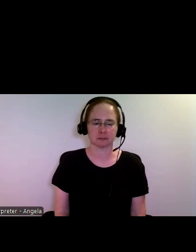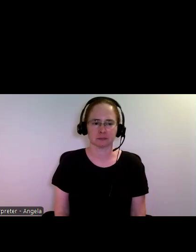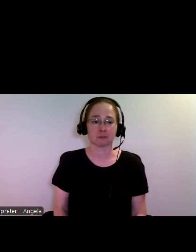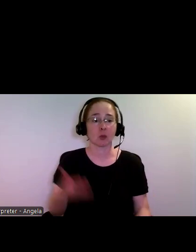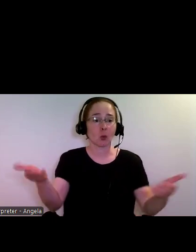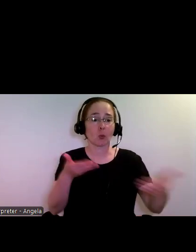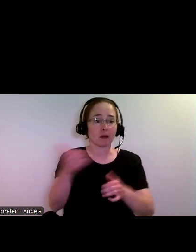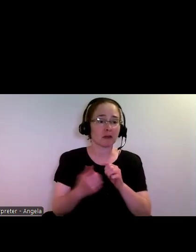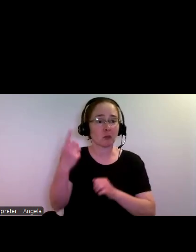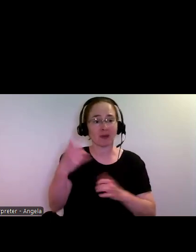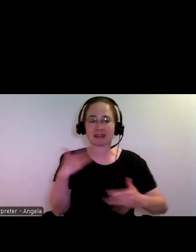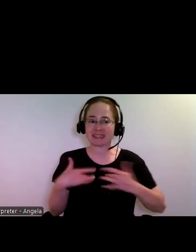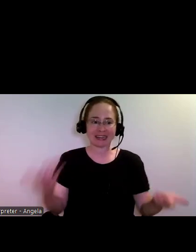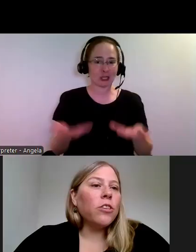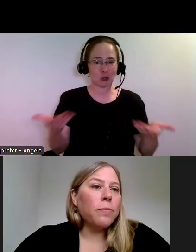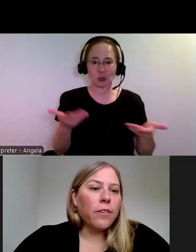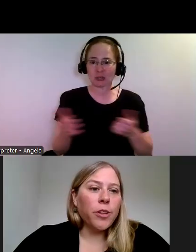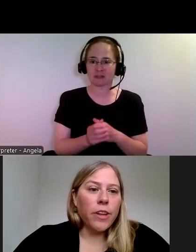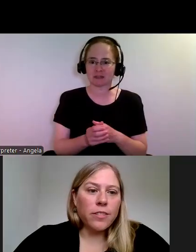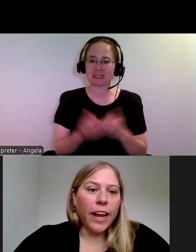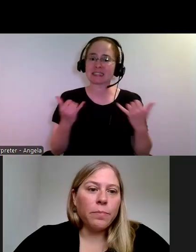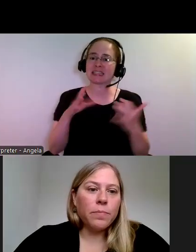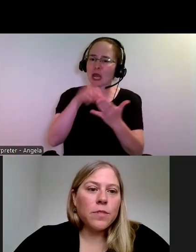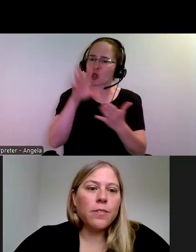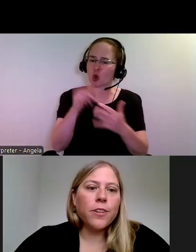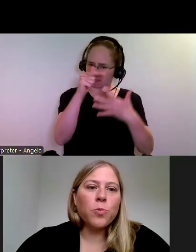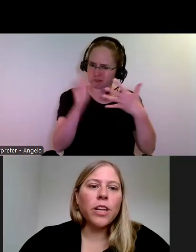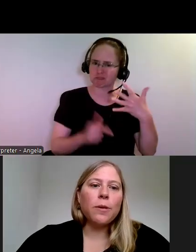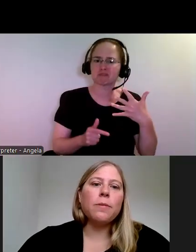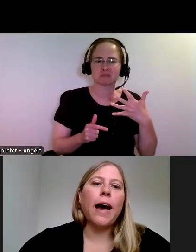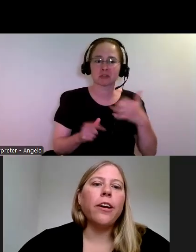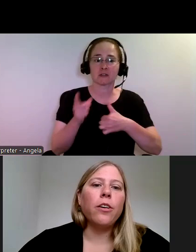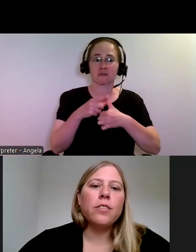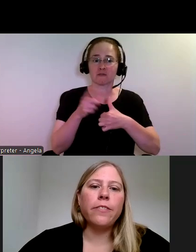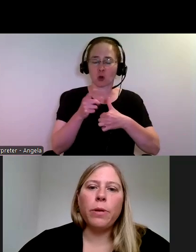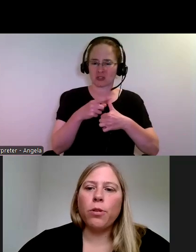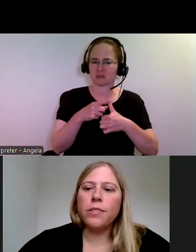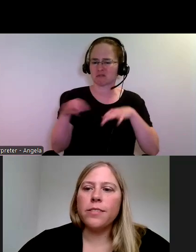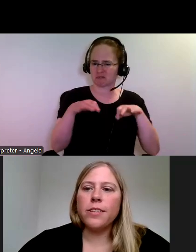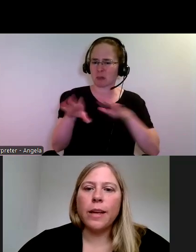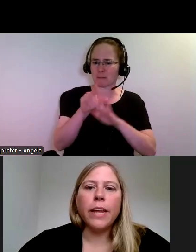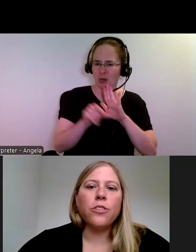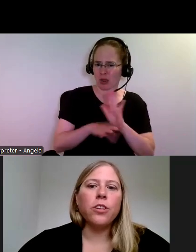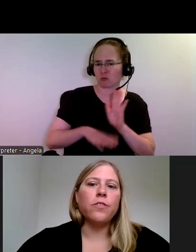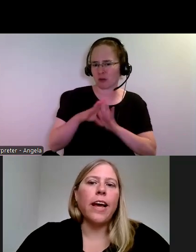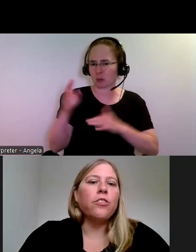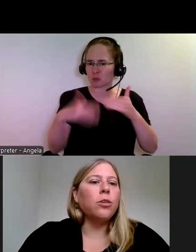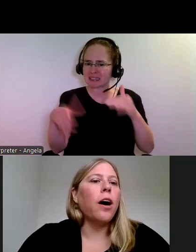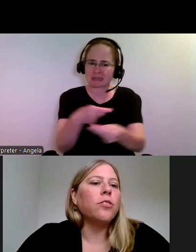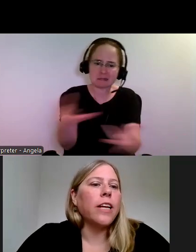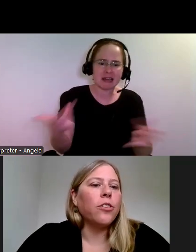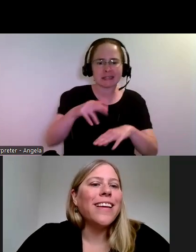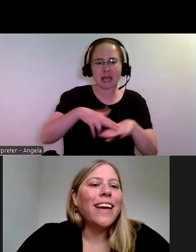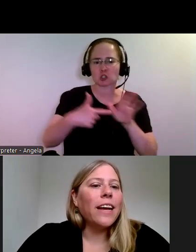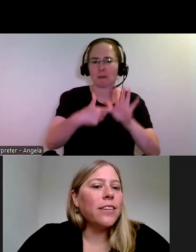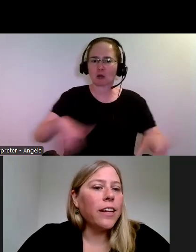Welcome, everybody. Excited to be here. We're going to be learning about a few things today. So first, we're going to hear about the background, development process, and dissemination of the National